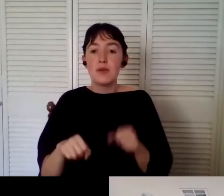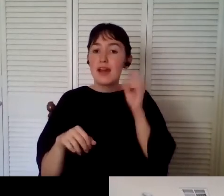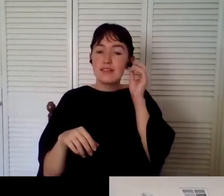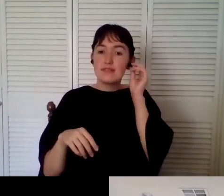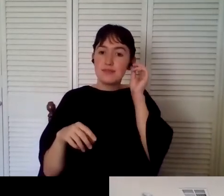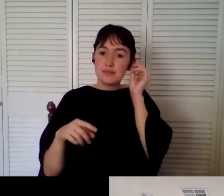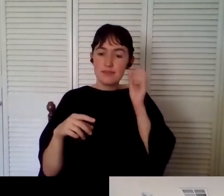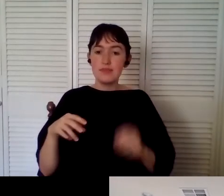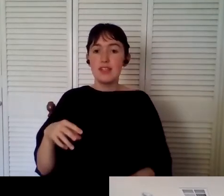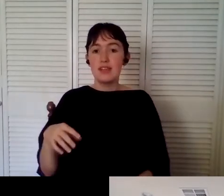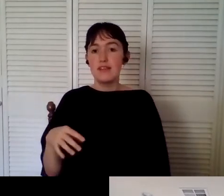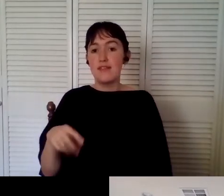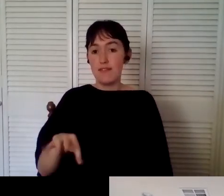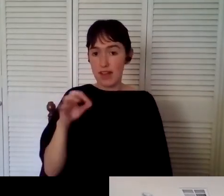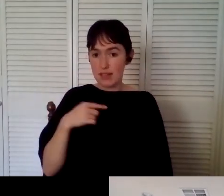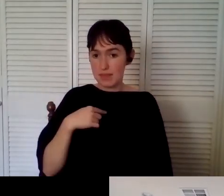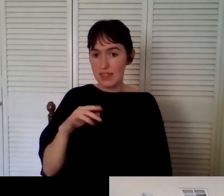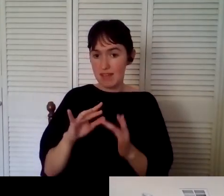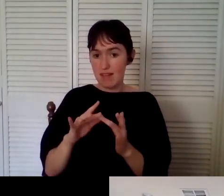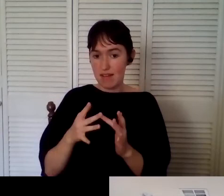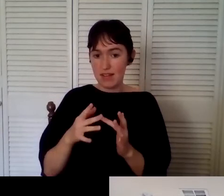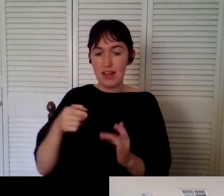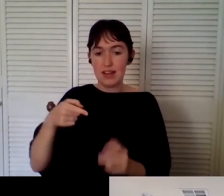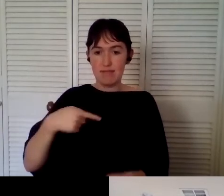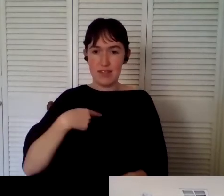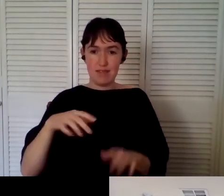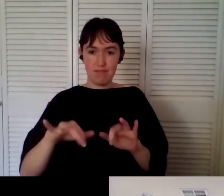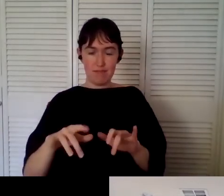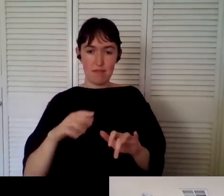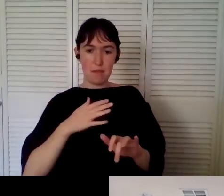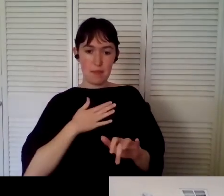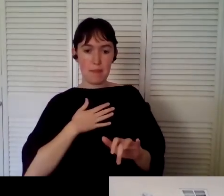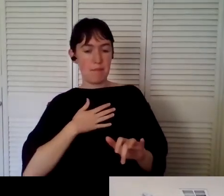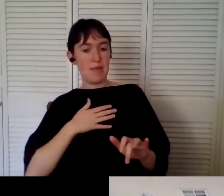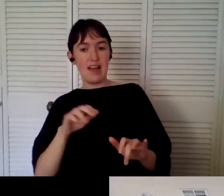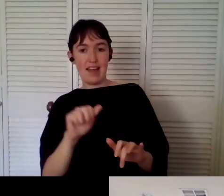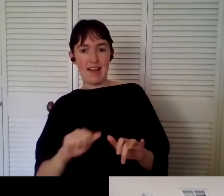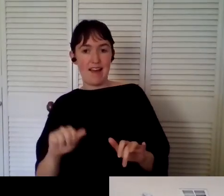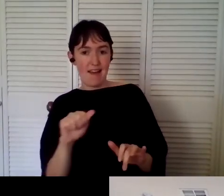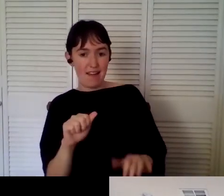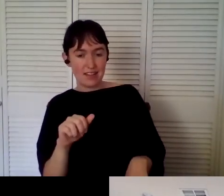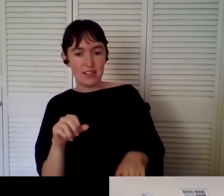chat. Yeah. And you can also find the World Atlatl Association at